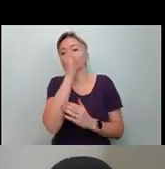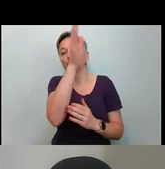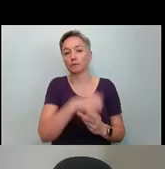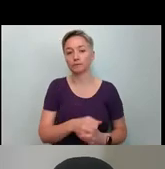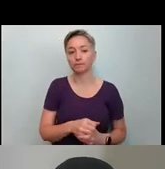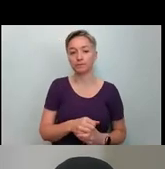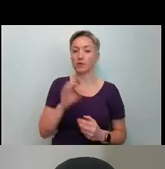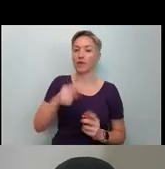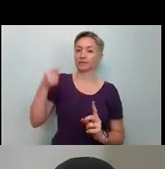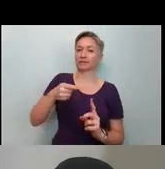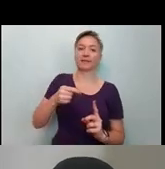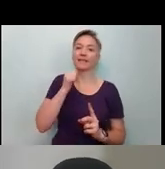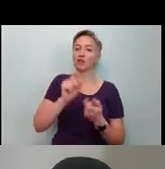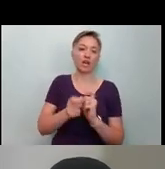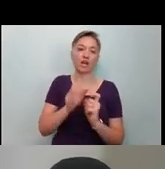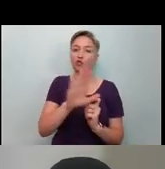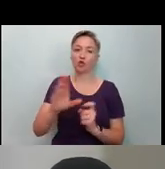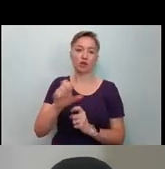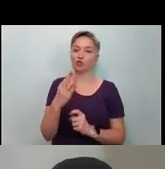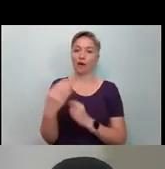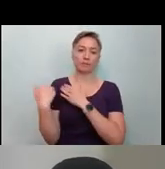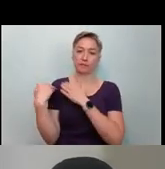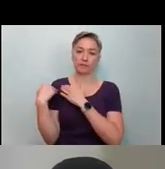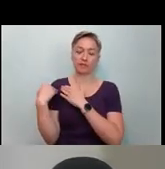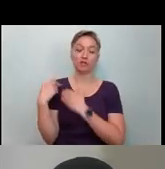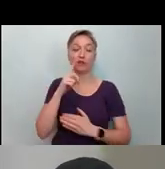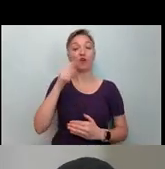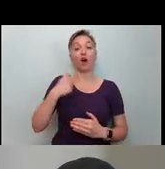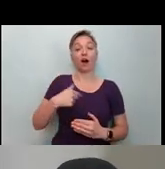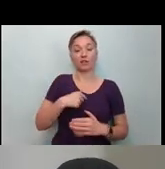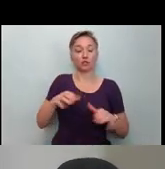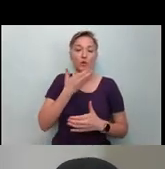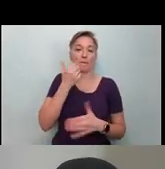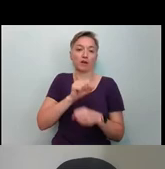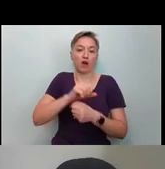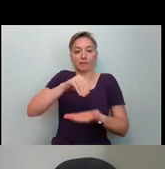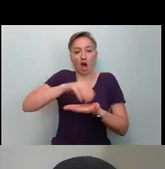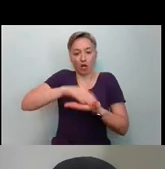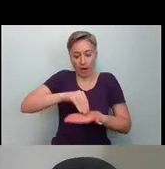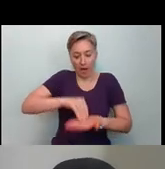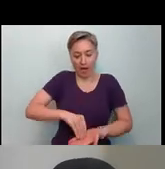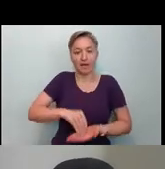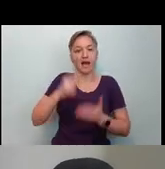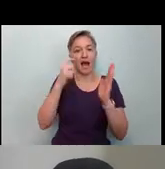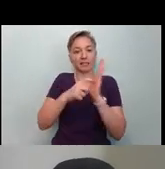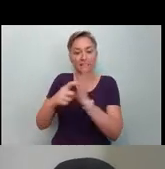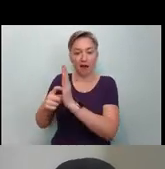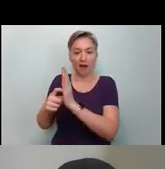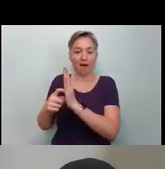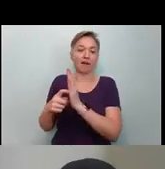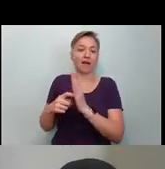anybody's job responsibilities, just to do a better job at documenting them and identifying them and building a structure around